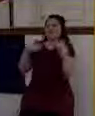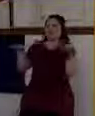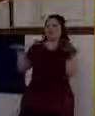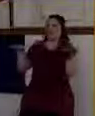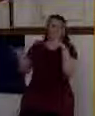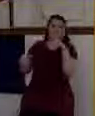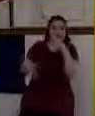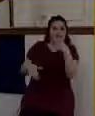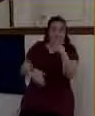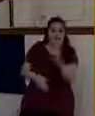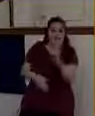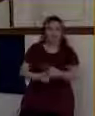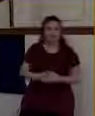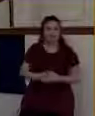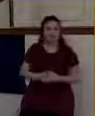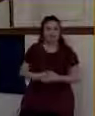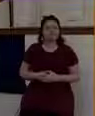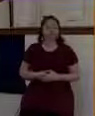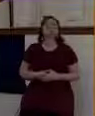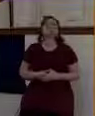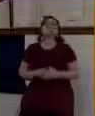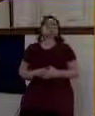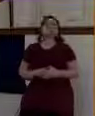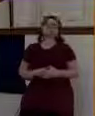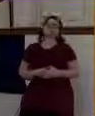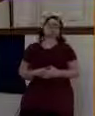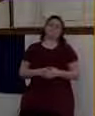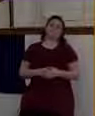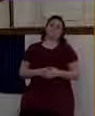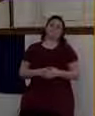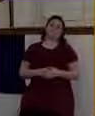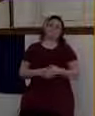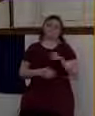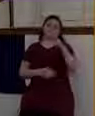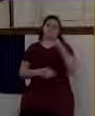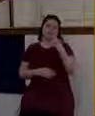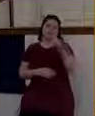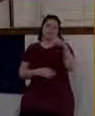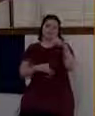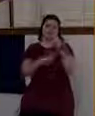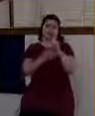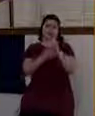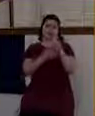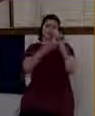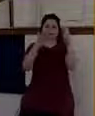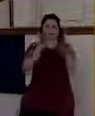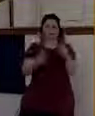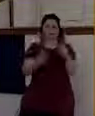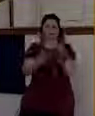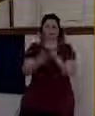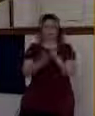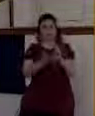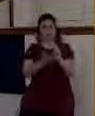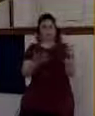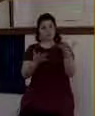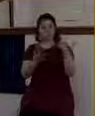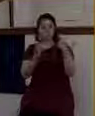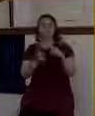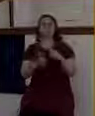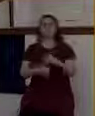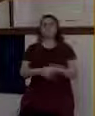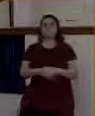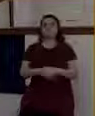speak. This is what Philip Ryken writes, and I think he's very right. When he wrote this, he said this, this is the way some